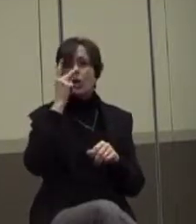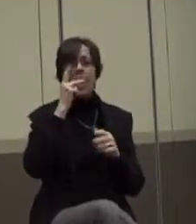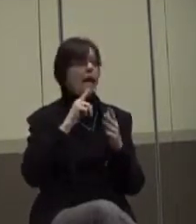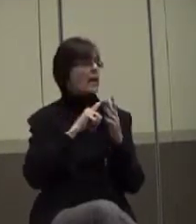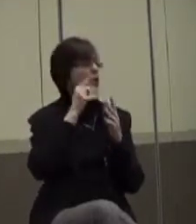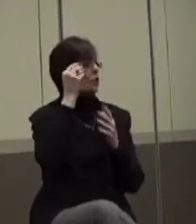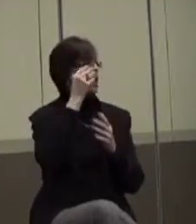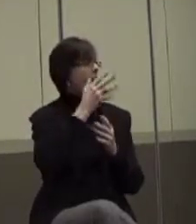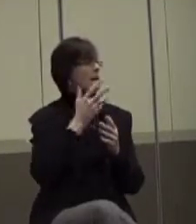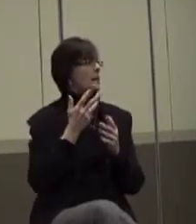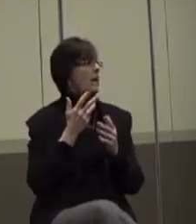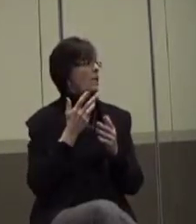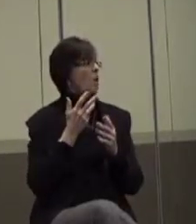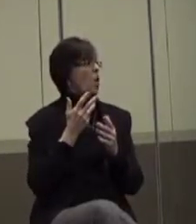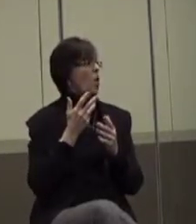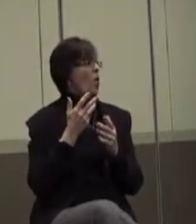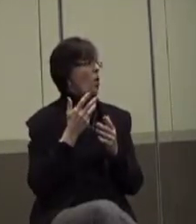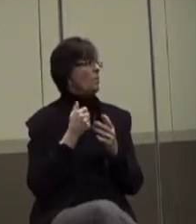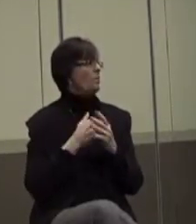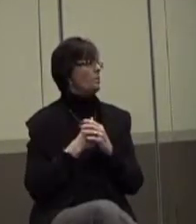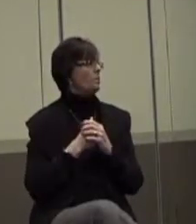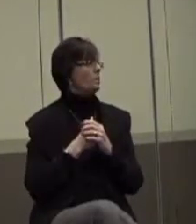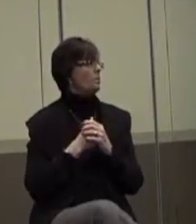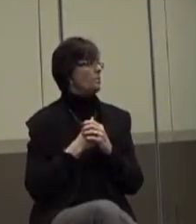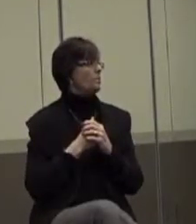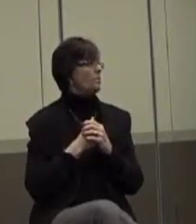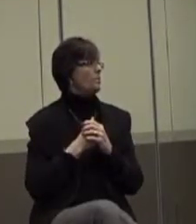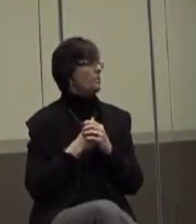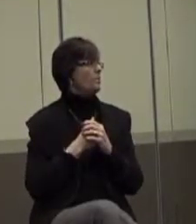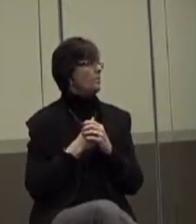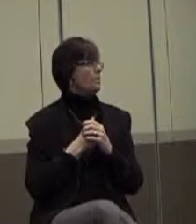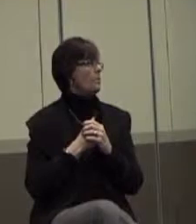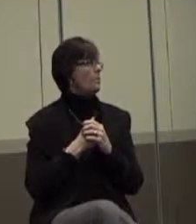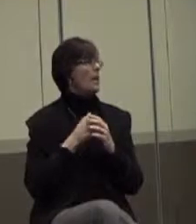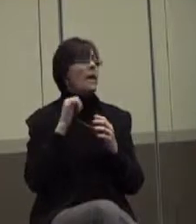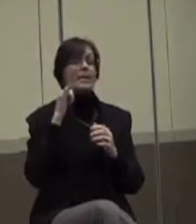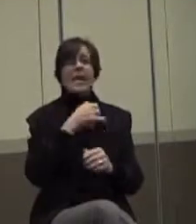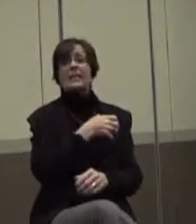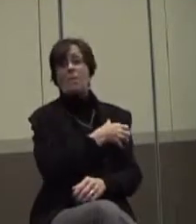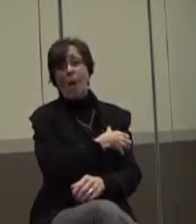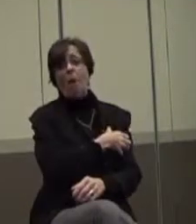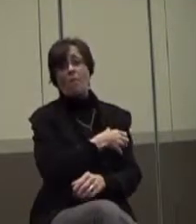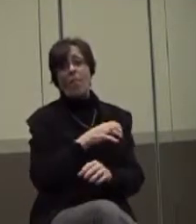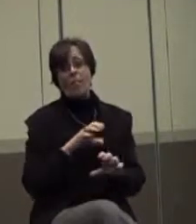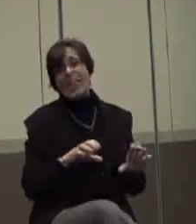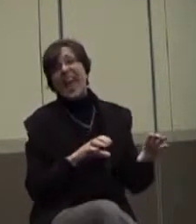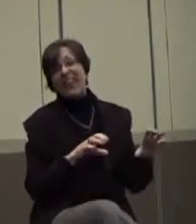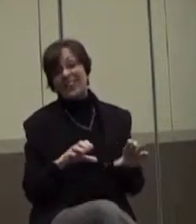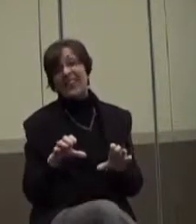has to know that it's getting with that. All right. Yeah. That's a pretty powerful behavior, isn't it?